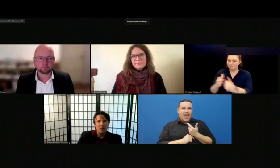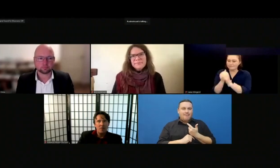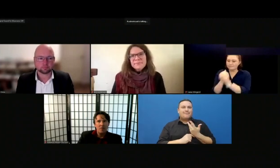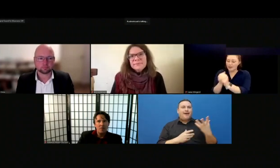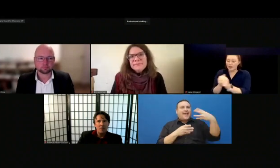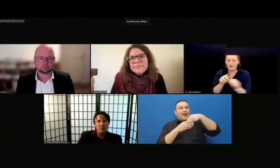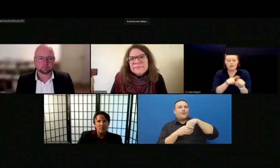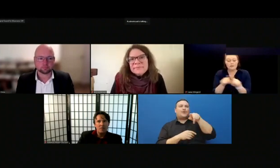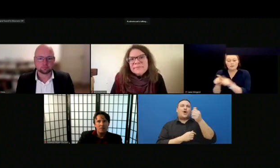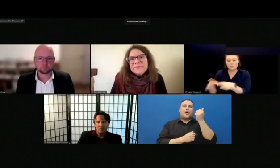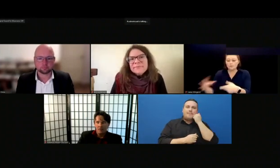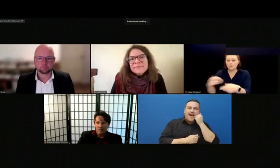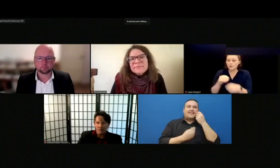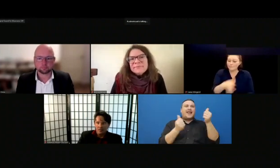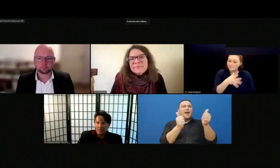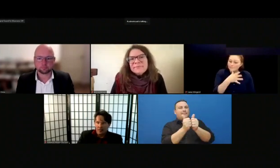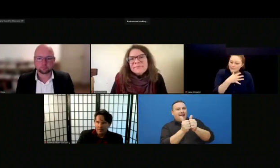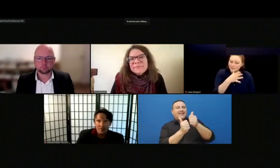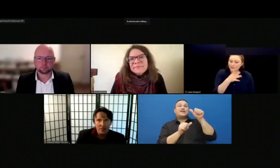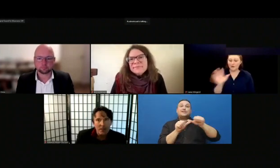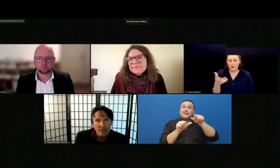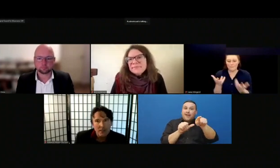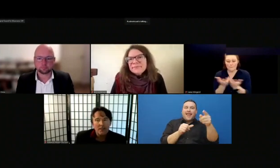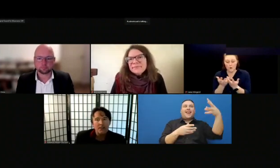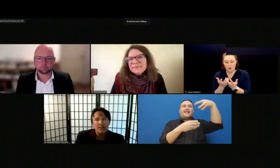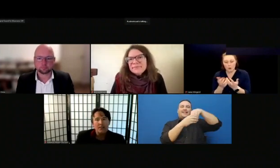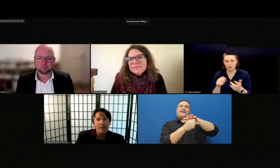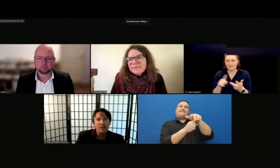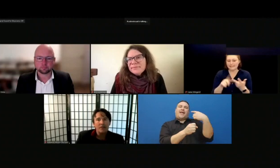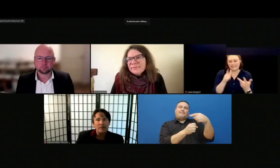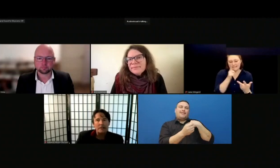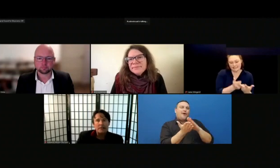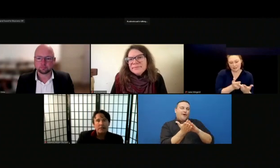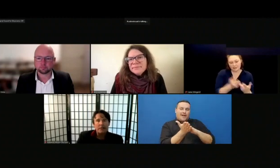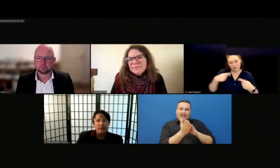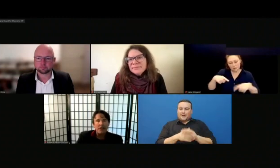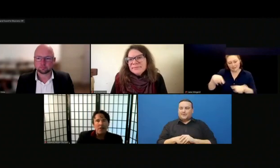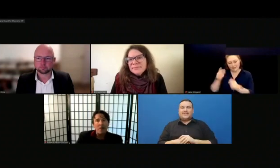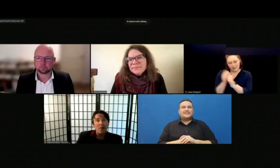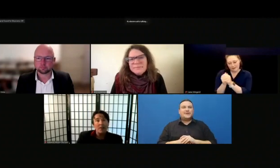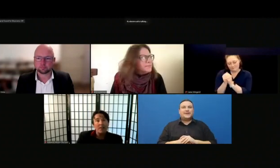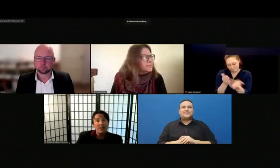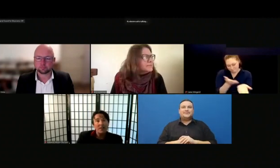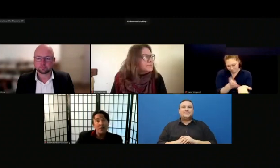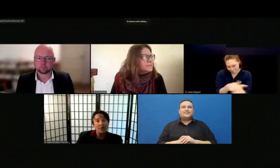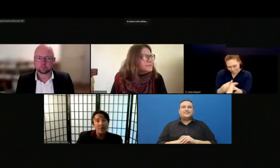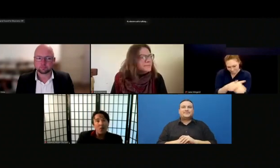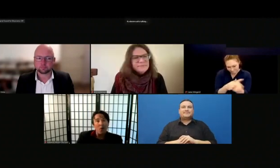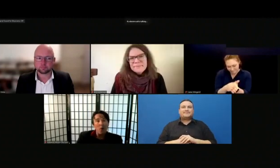include your mother, your partner, and your sister in these congratulations. After